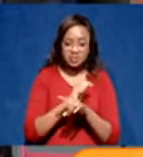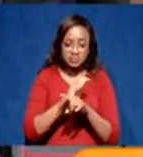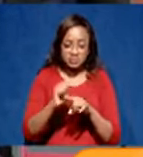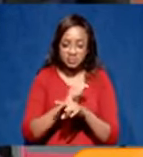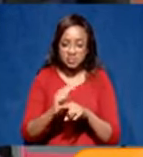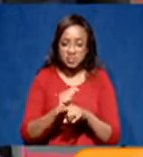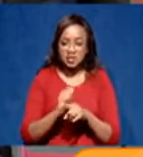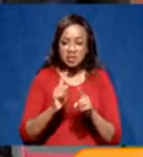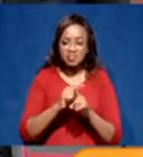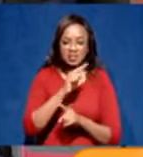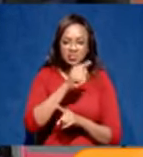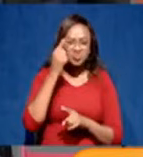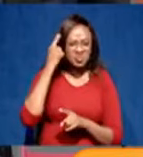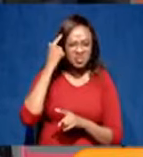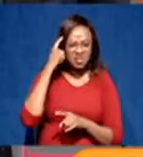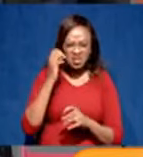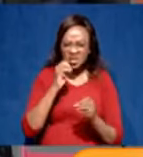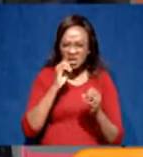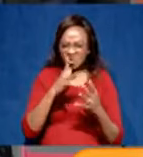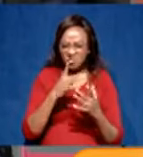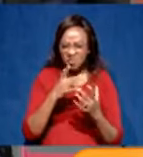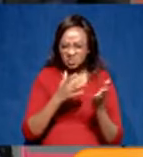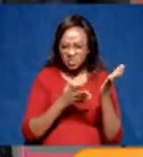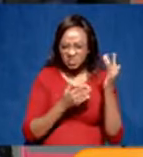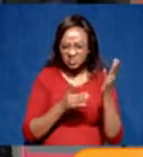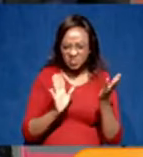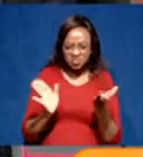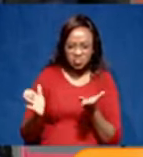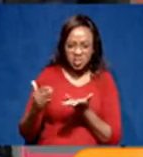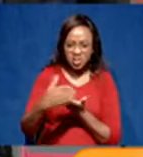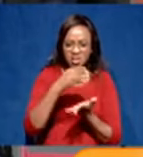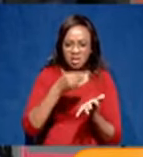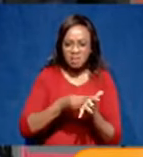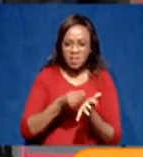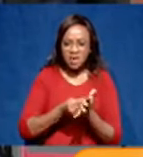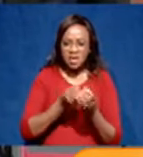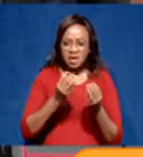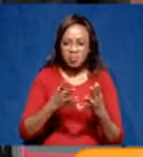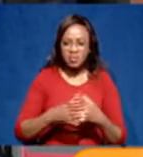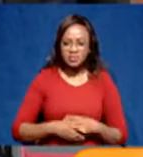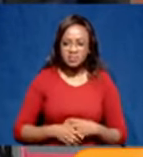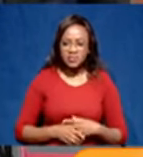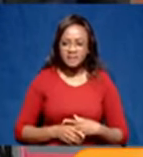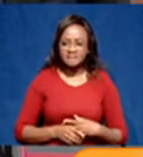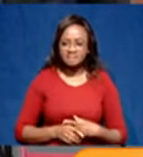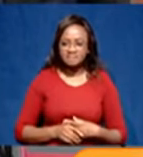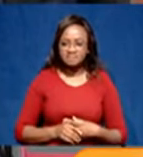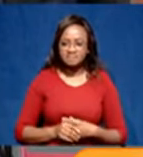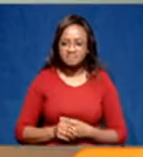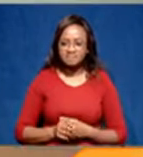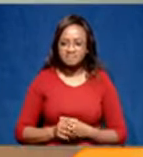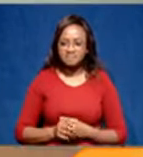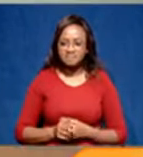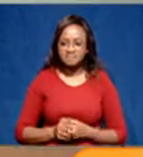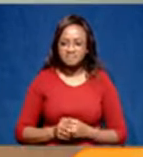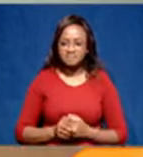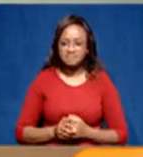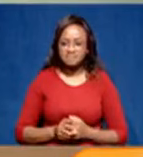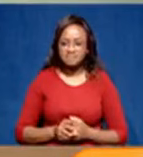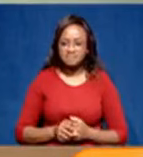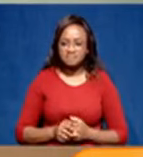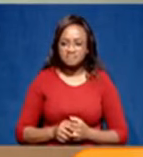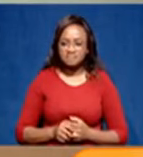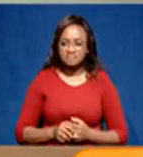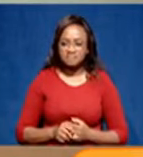would you know how much you're targeting to collect through the social health insurance fund contributions? Yes, we